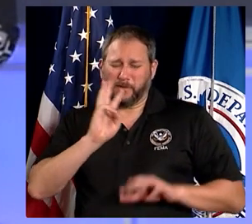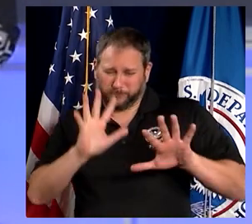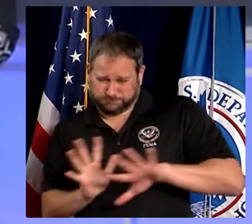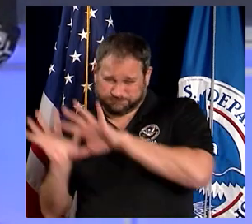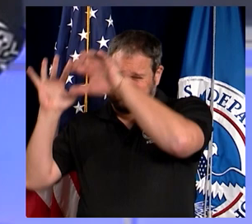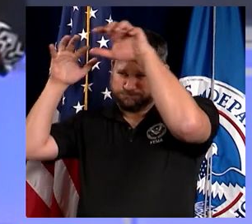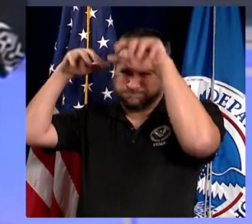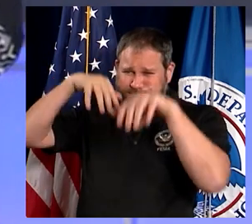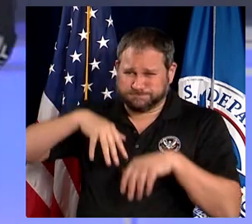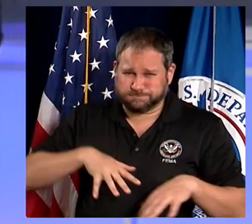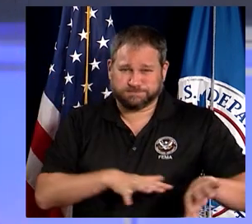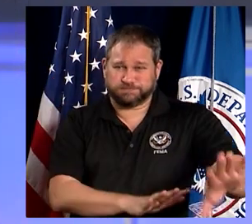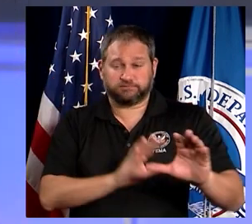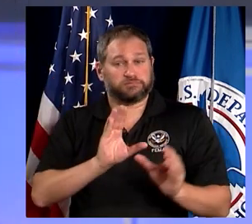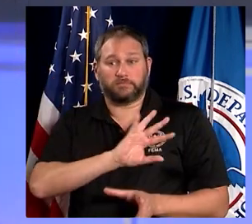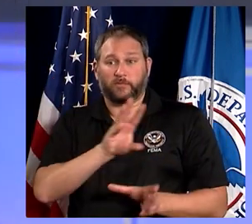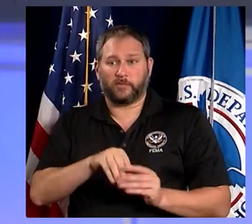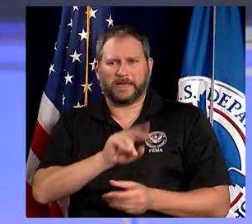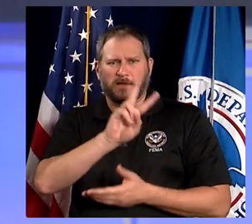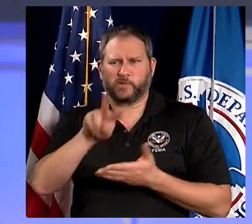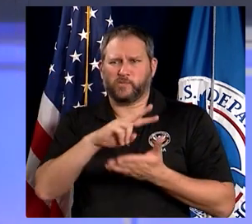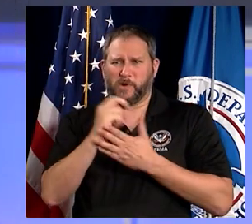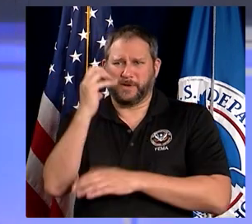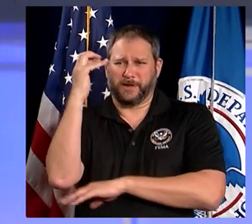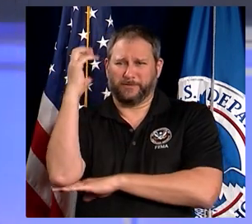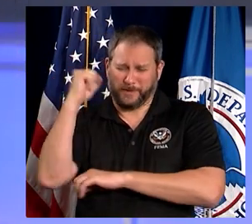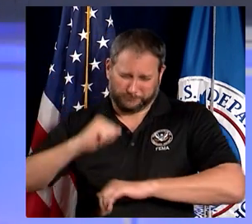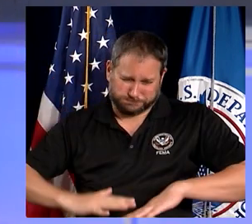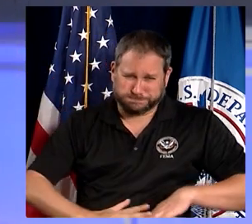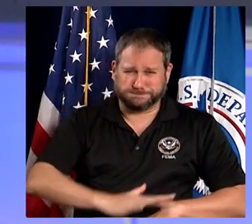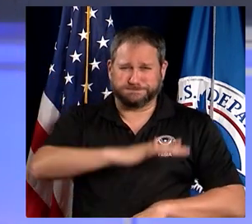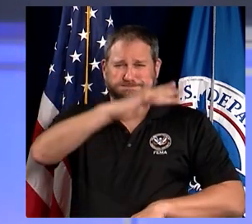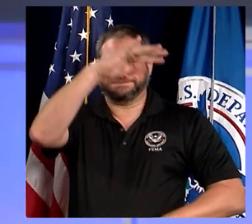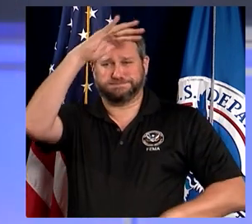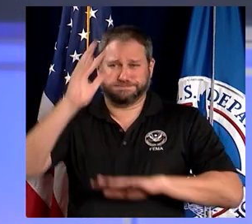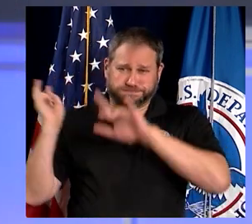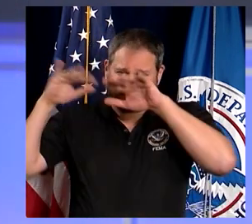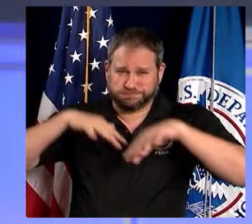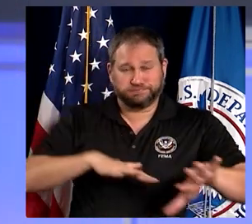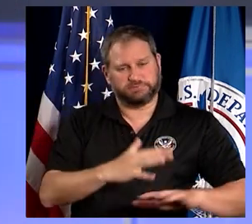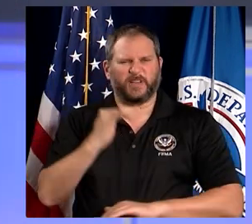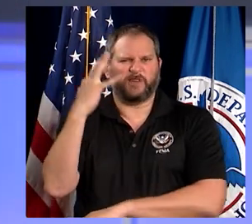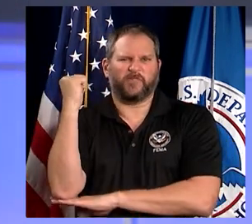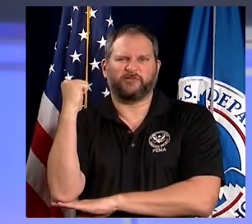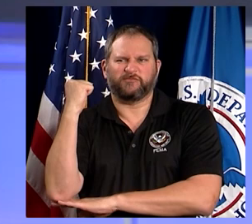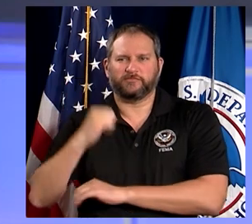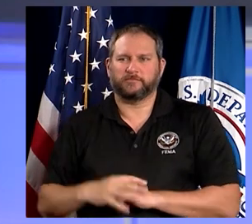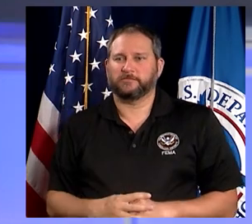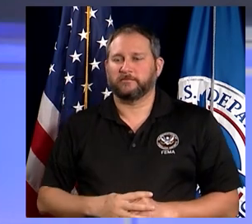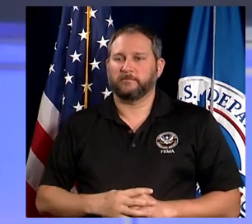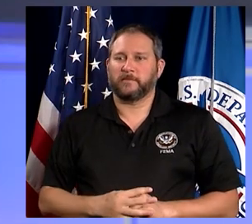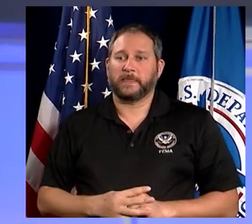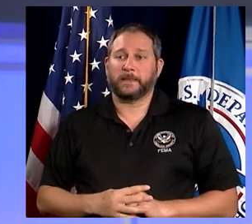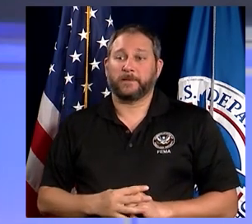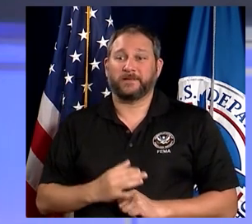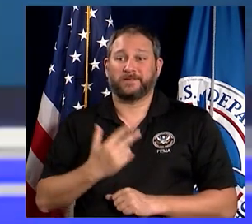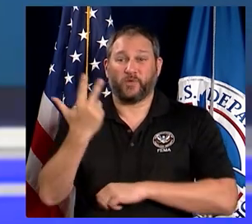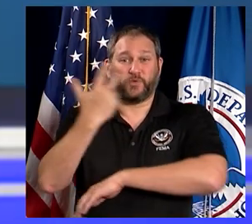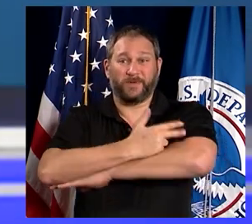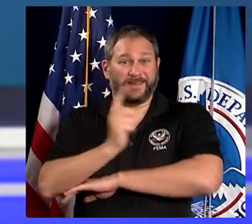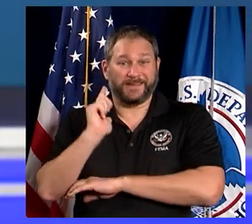seen before. Record levels were in 1944, a foot shorter. 3 days later, the island had no